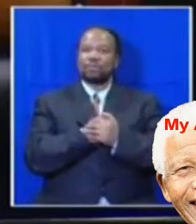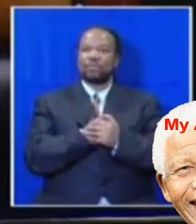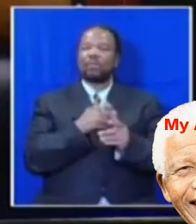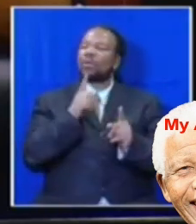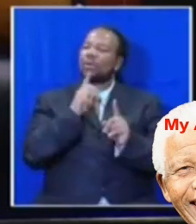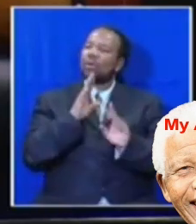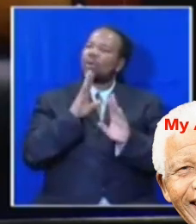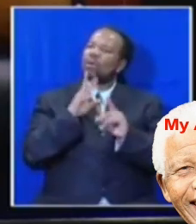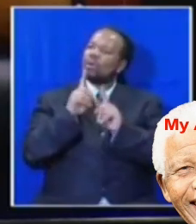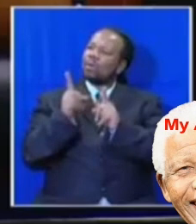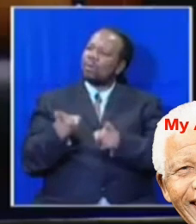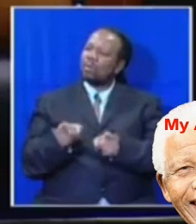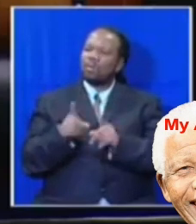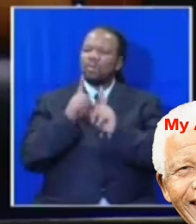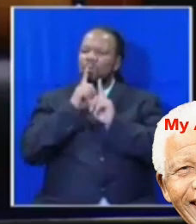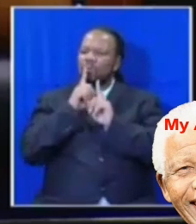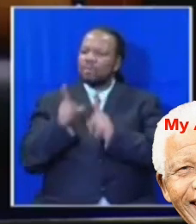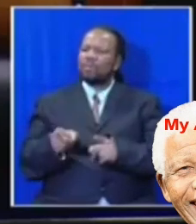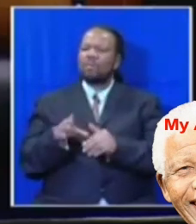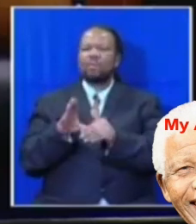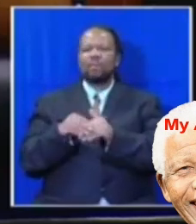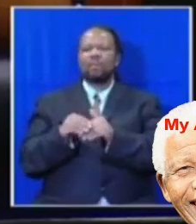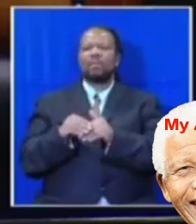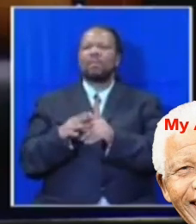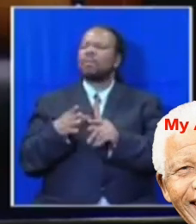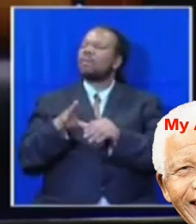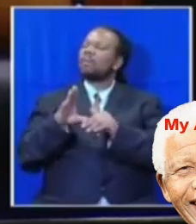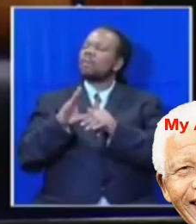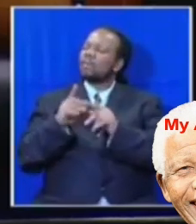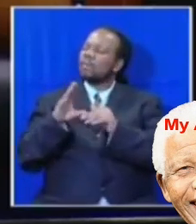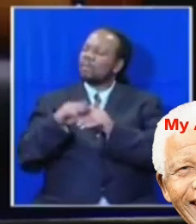honourable members. Honourable members, order.